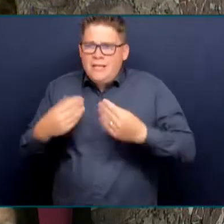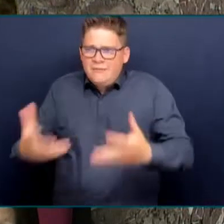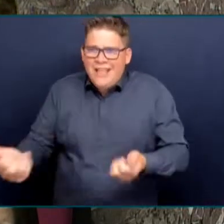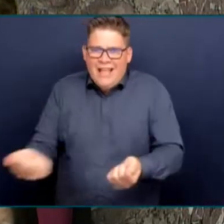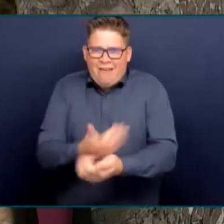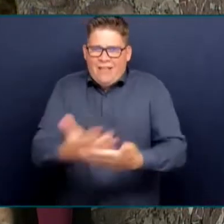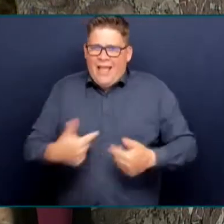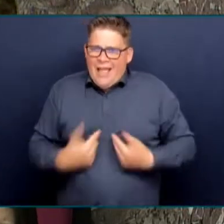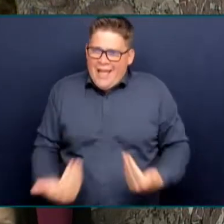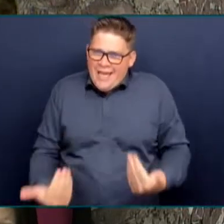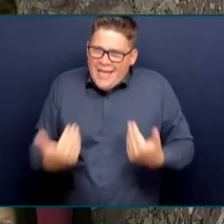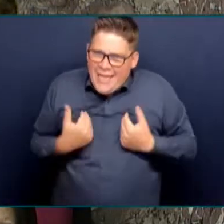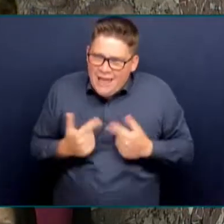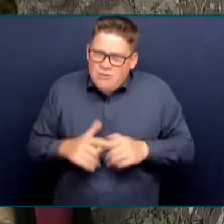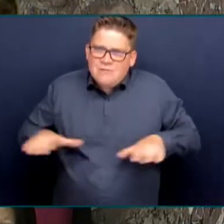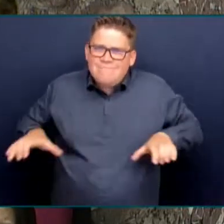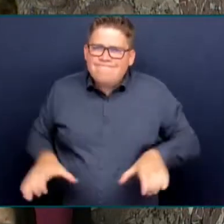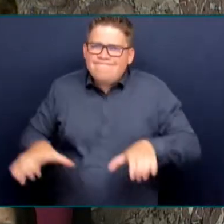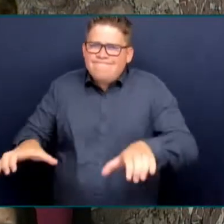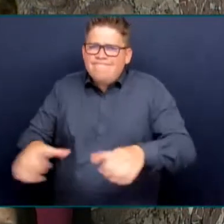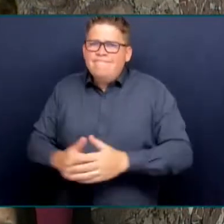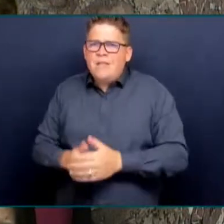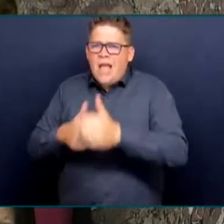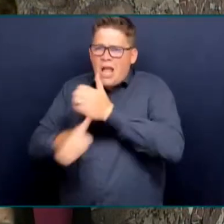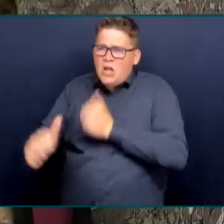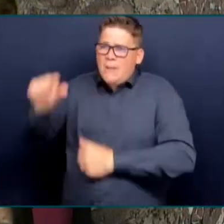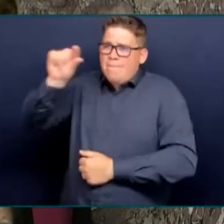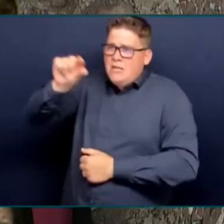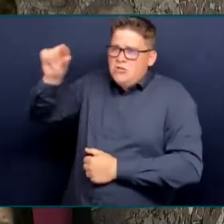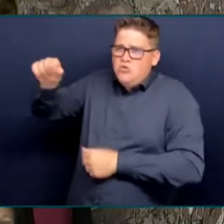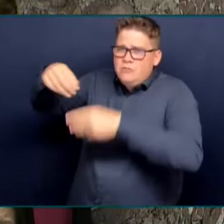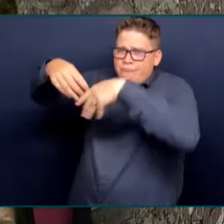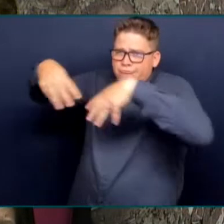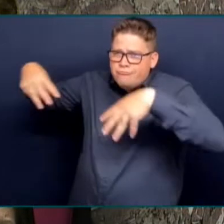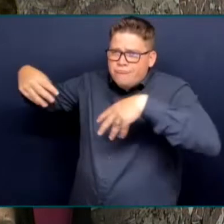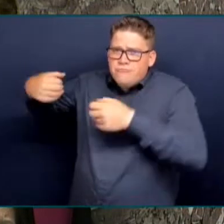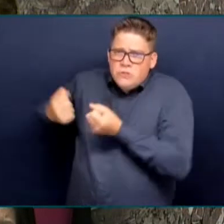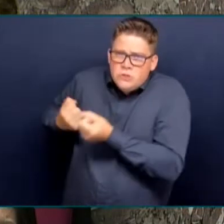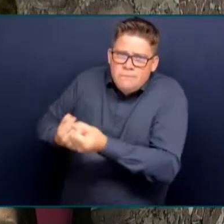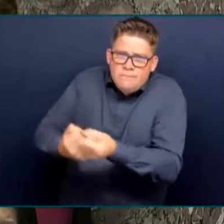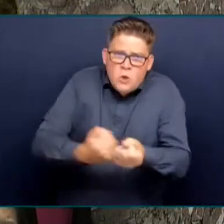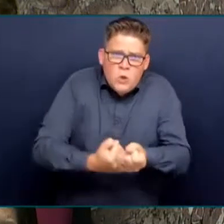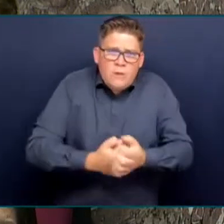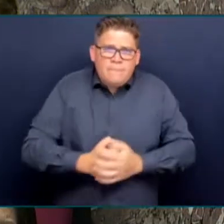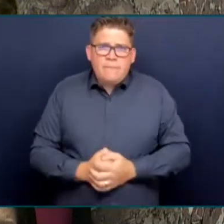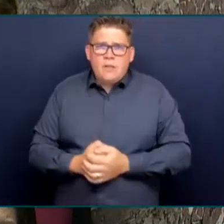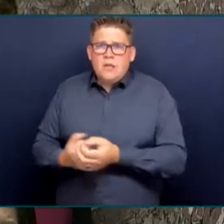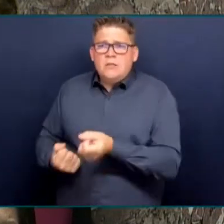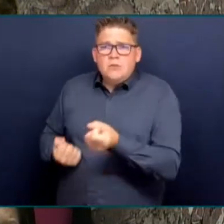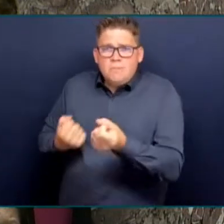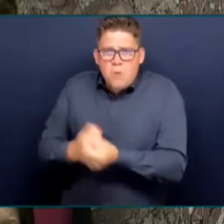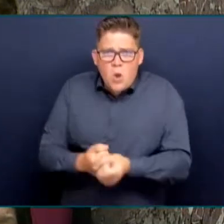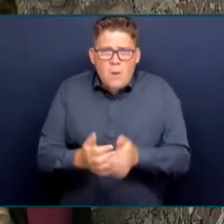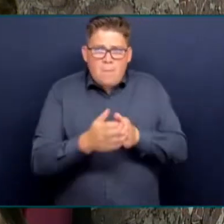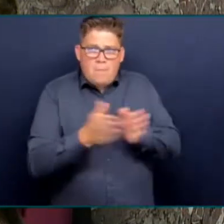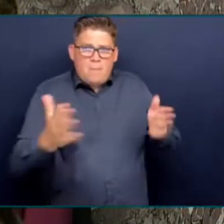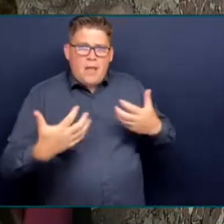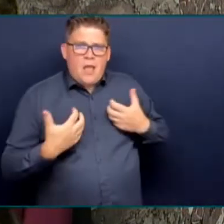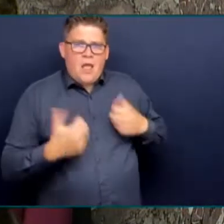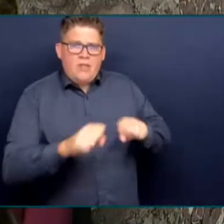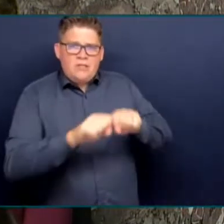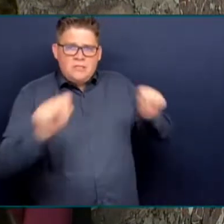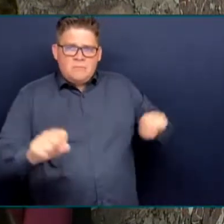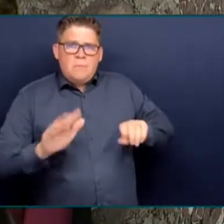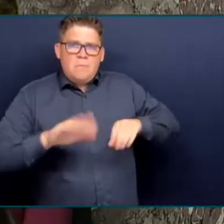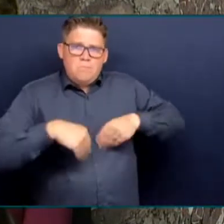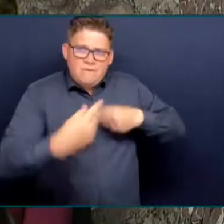give everything we have to support a public health care system that gives care to people. We'll continue to do that, Honourable